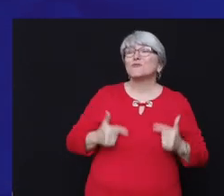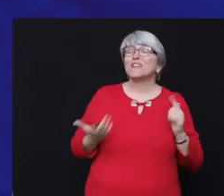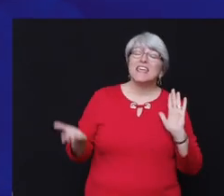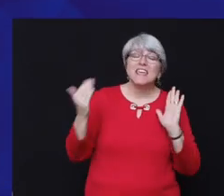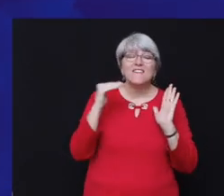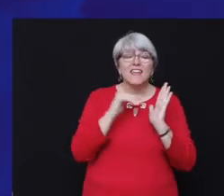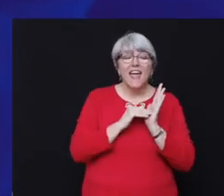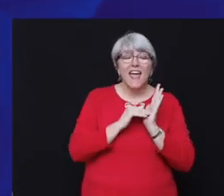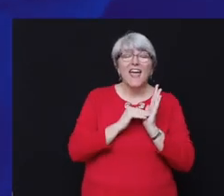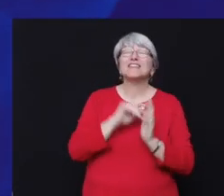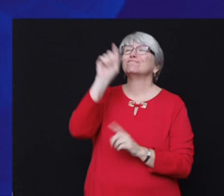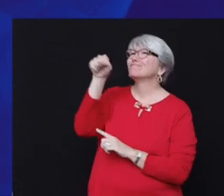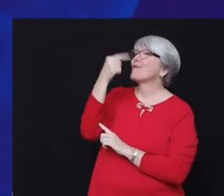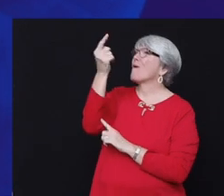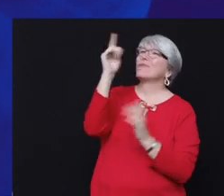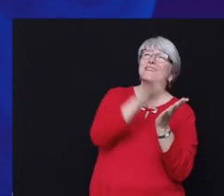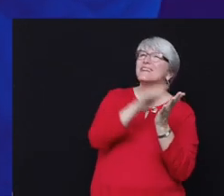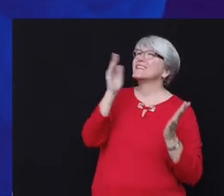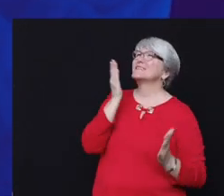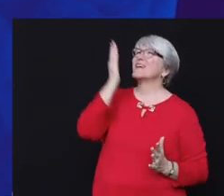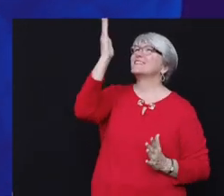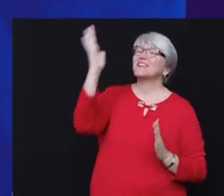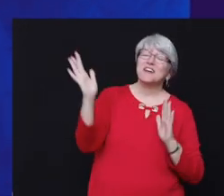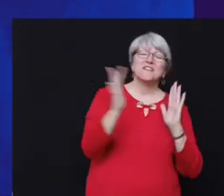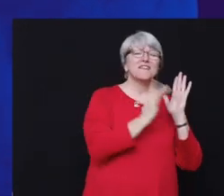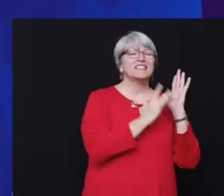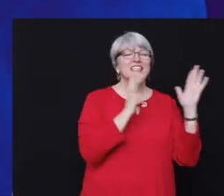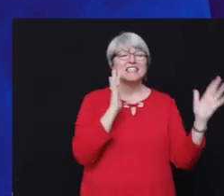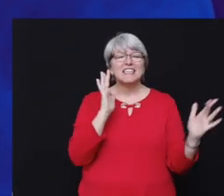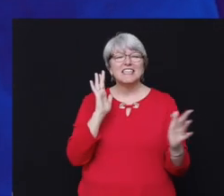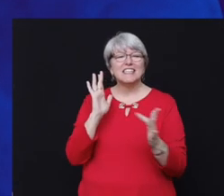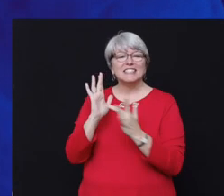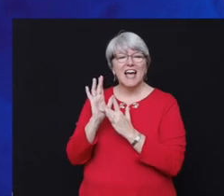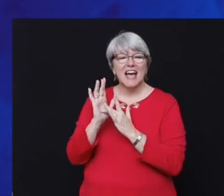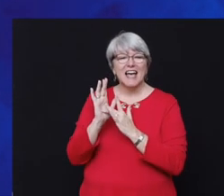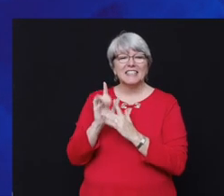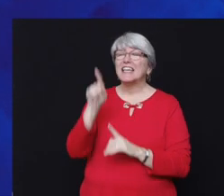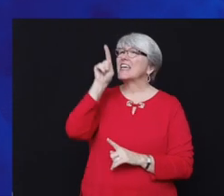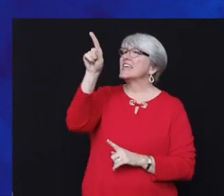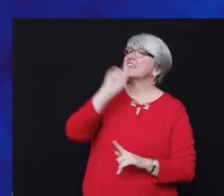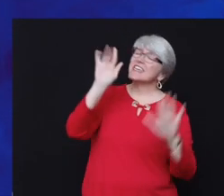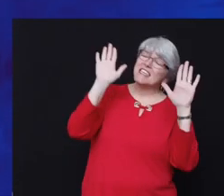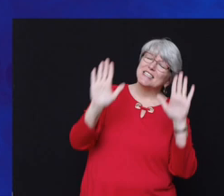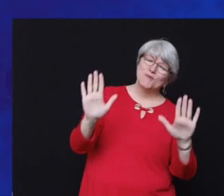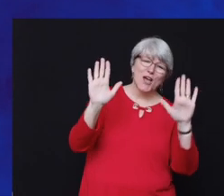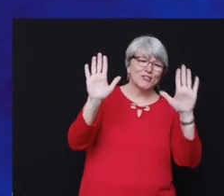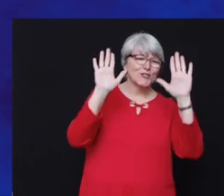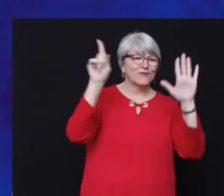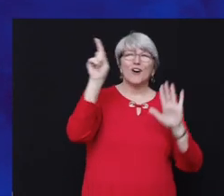to live again? Only the splendor of Jesus. He